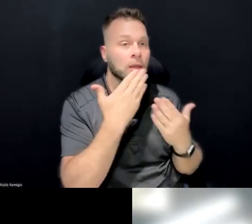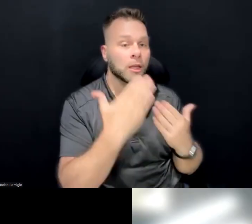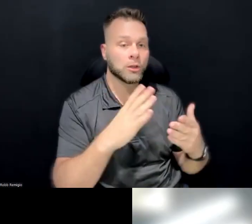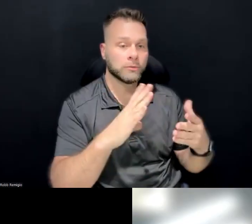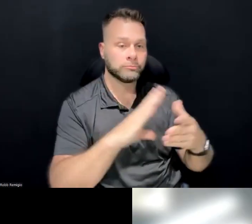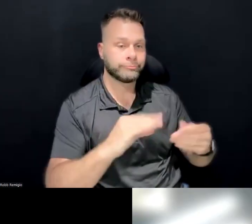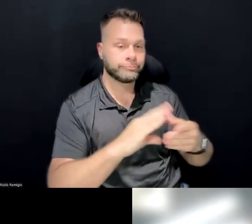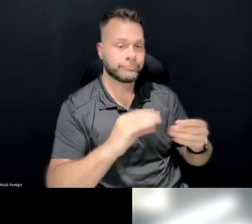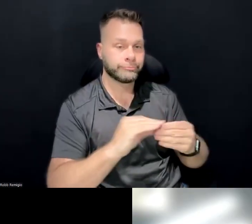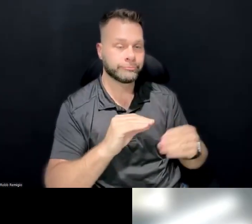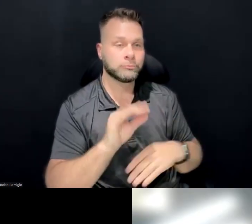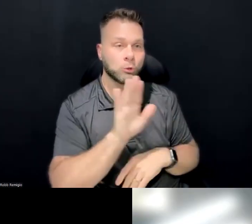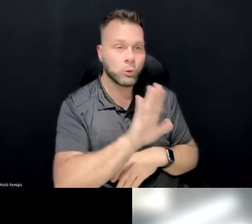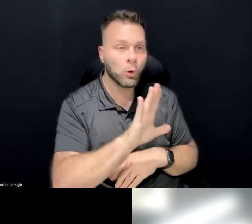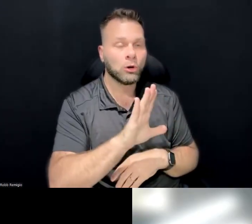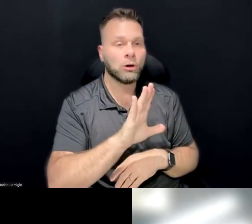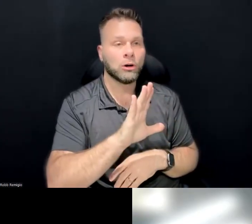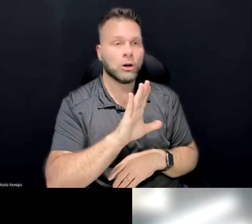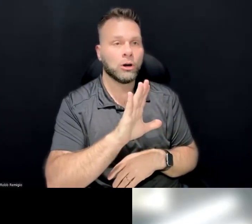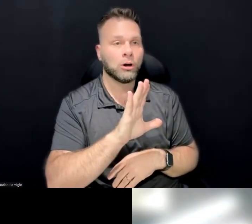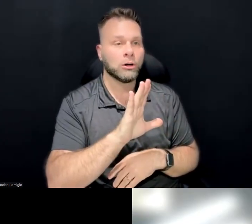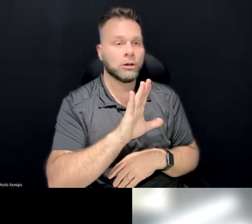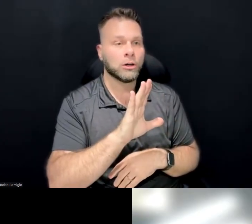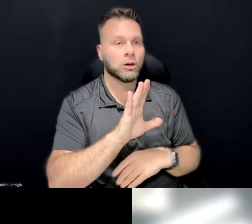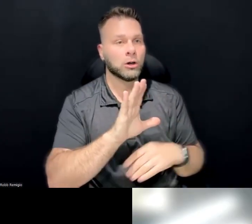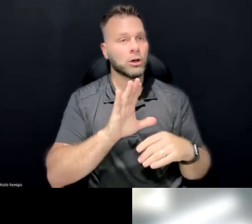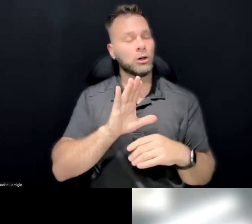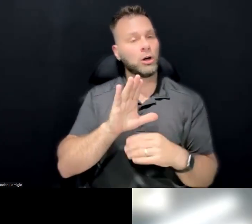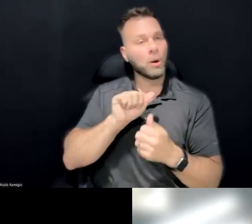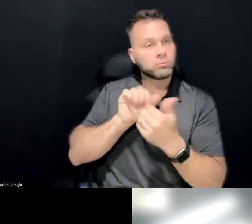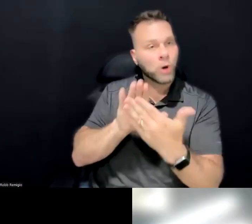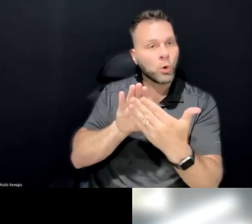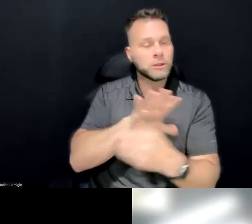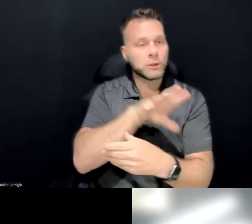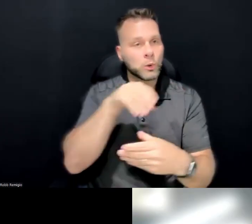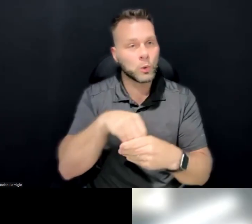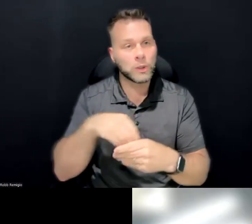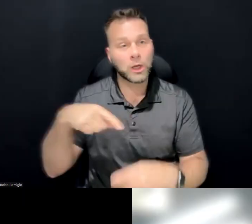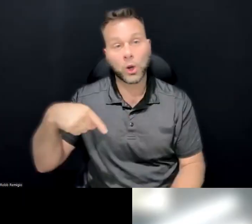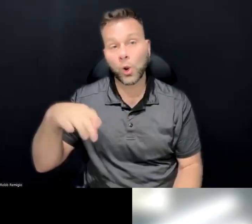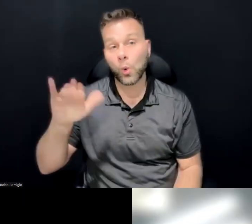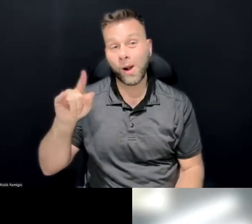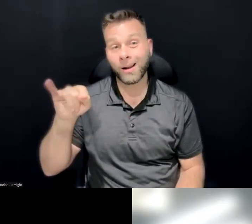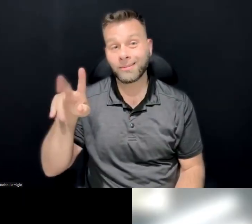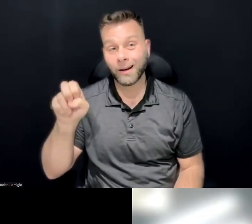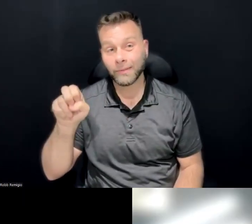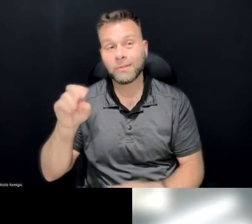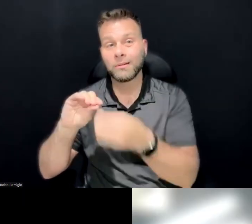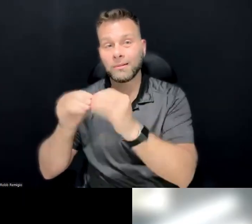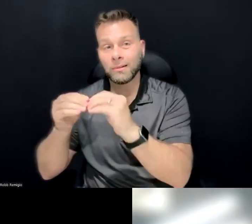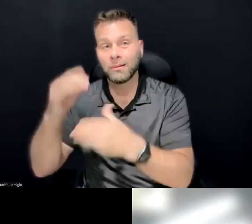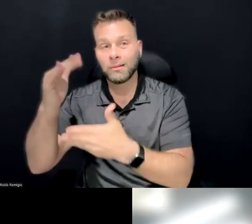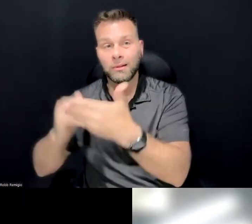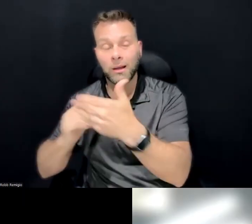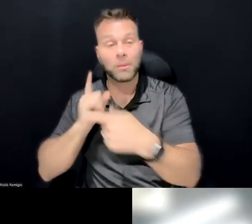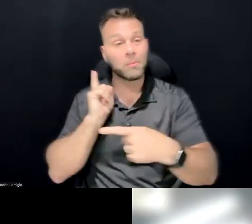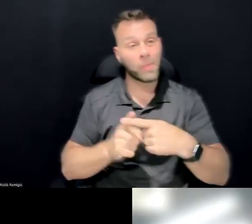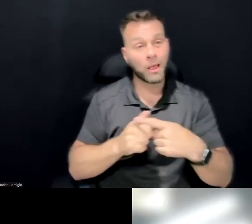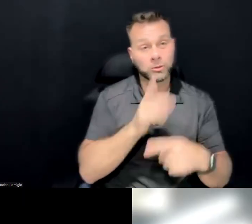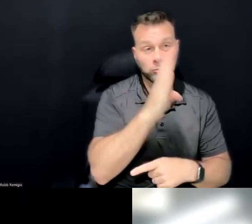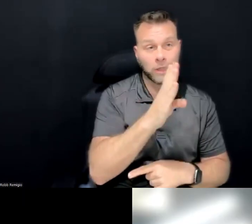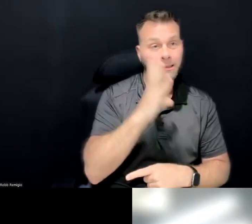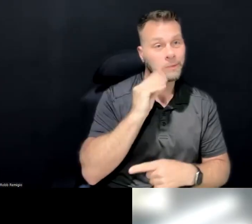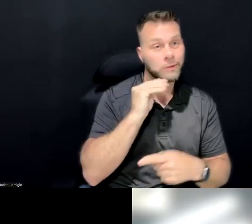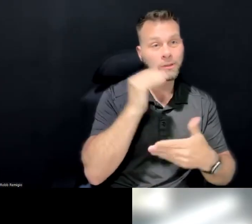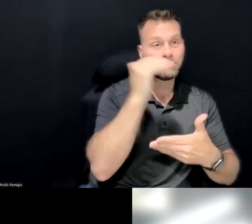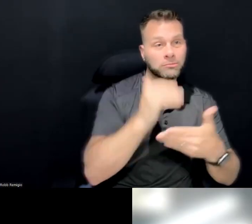how you all are thinking about combining the quantitative data and the stories to help you in your really important